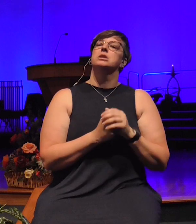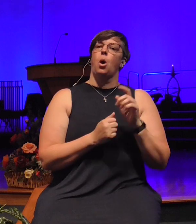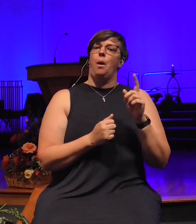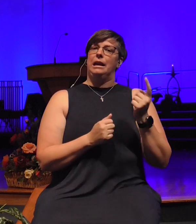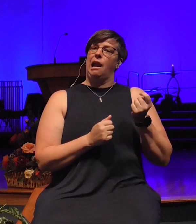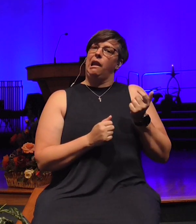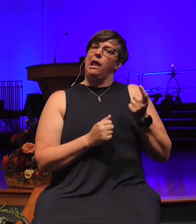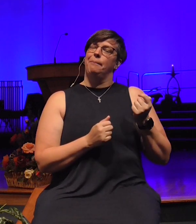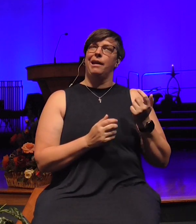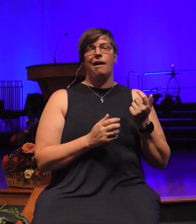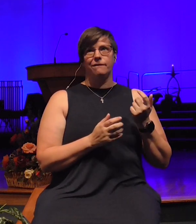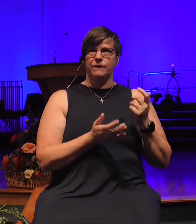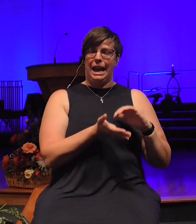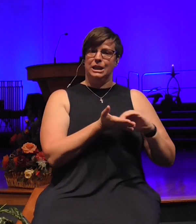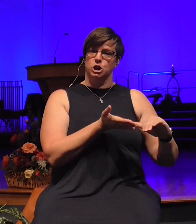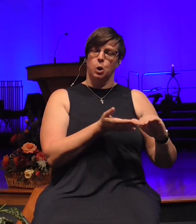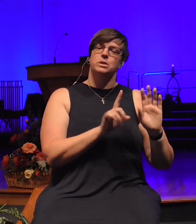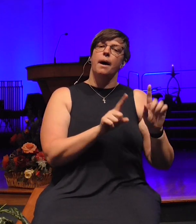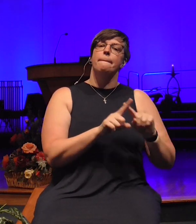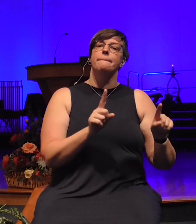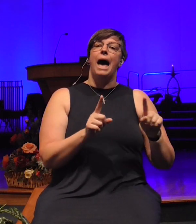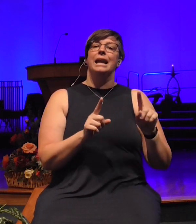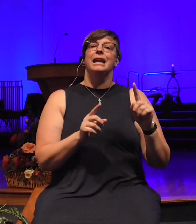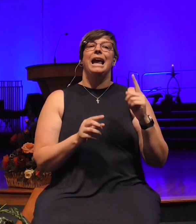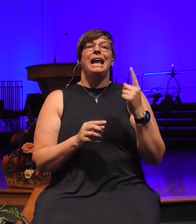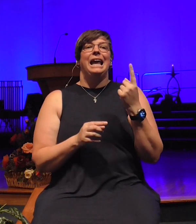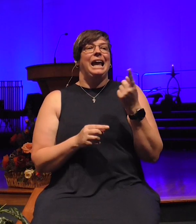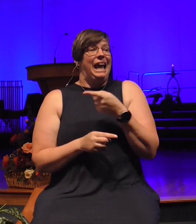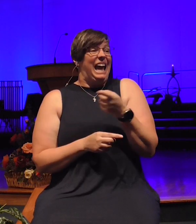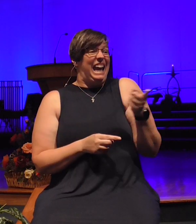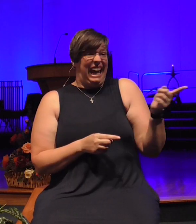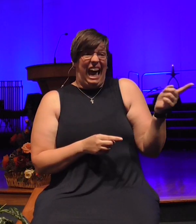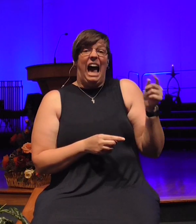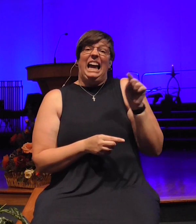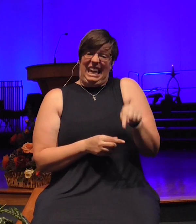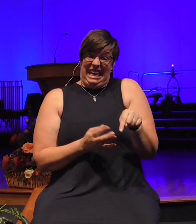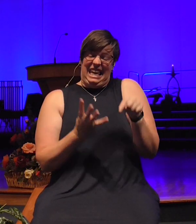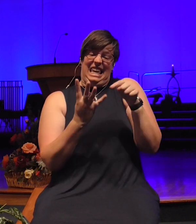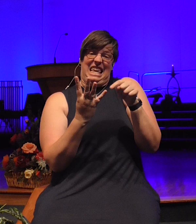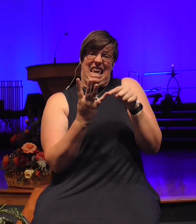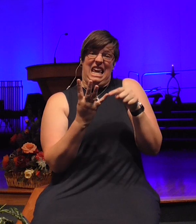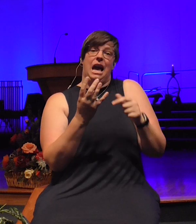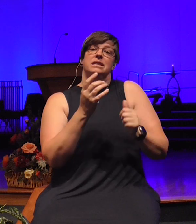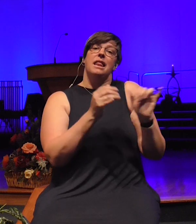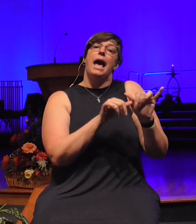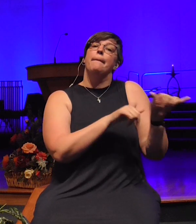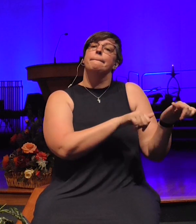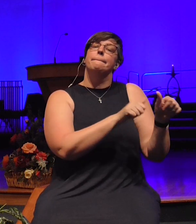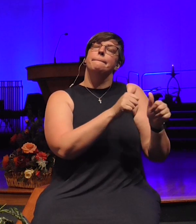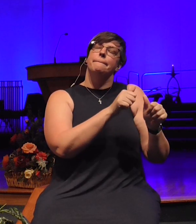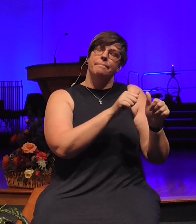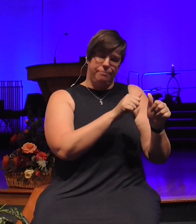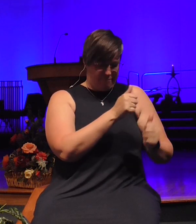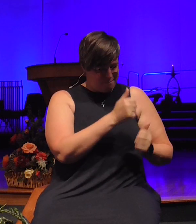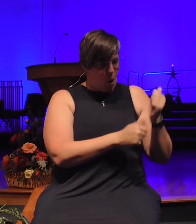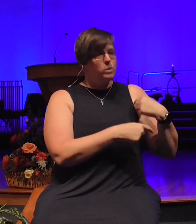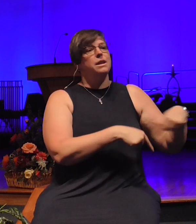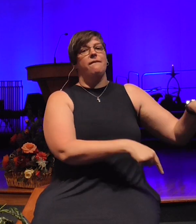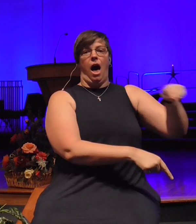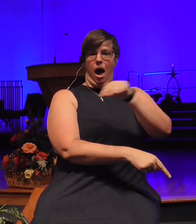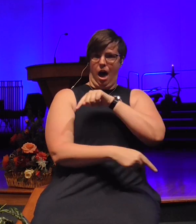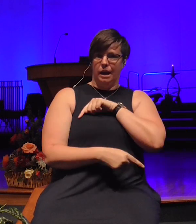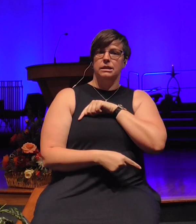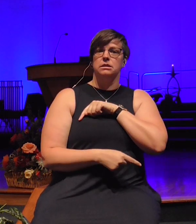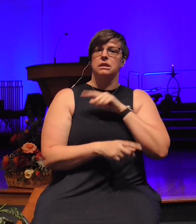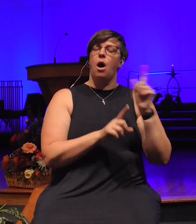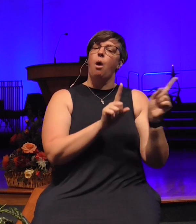honestly, to me, he's all of us along for the ride. He's this humble, talented presence, and it's important to understand that